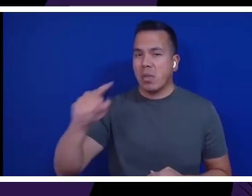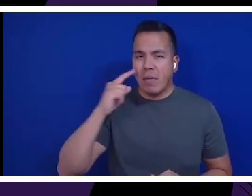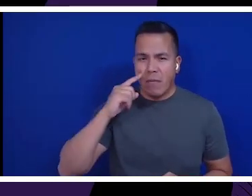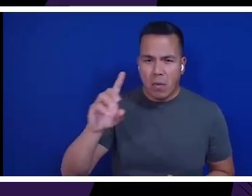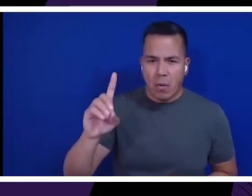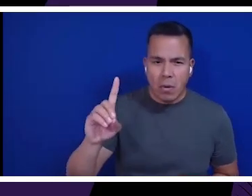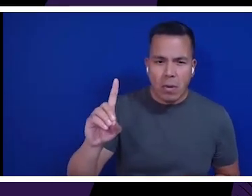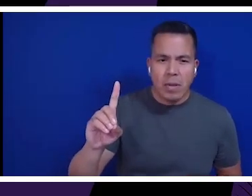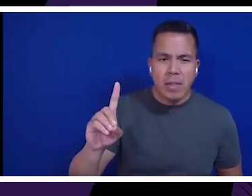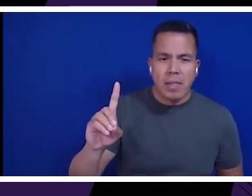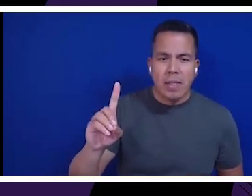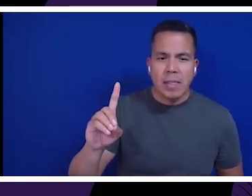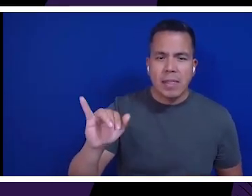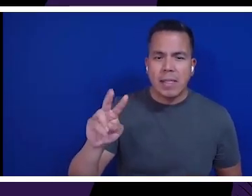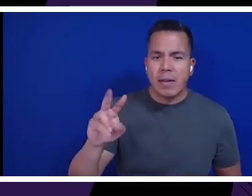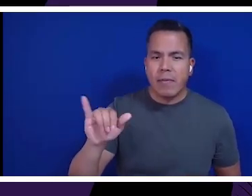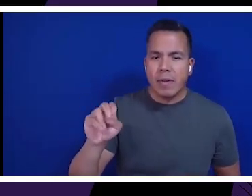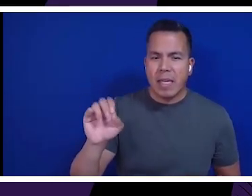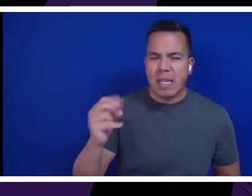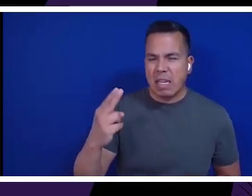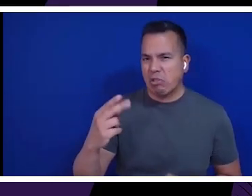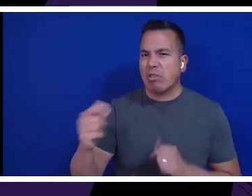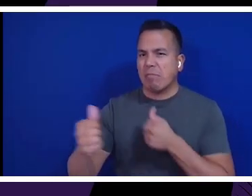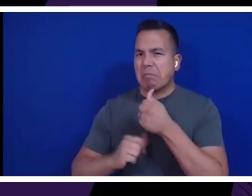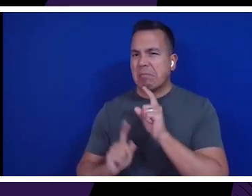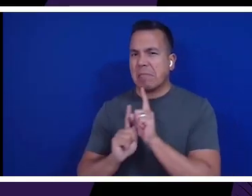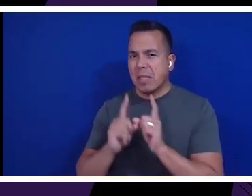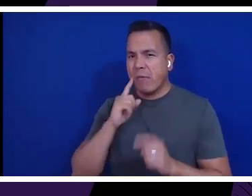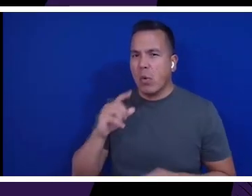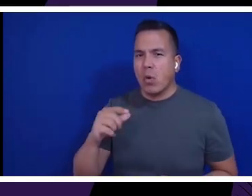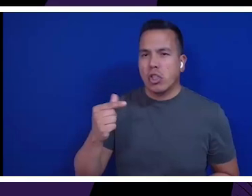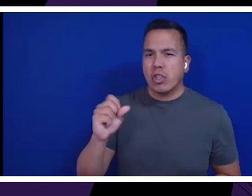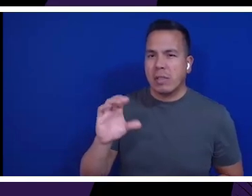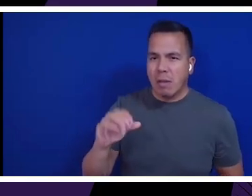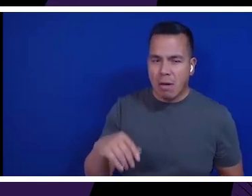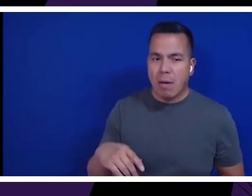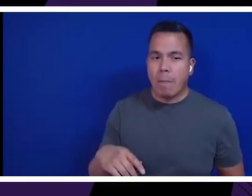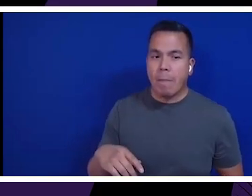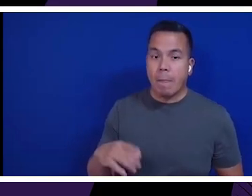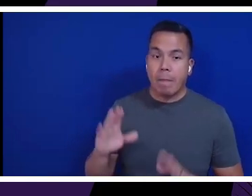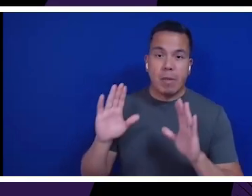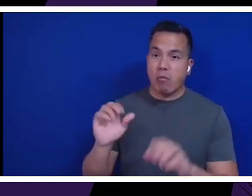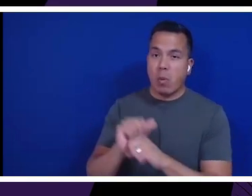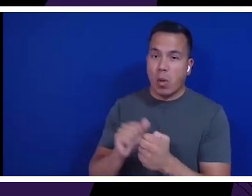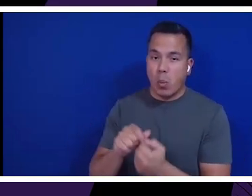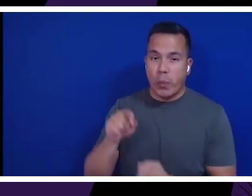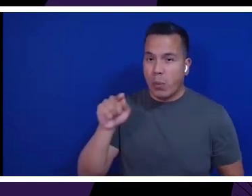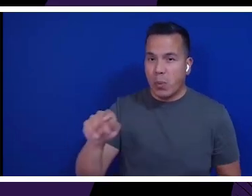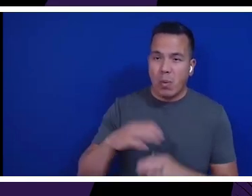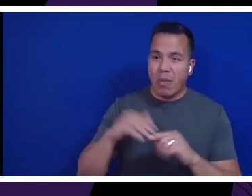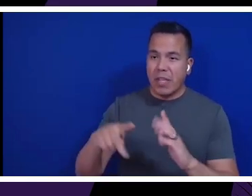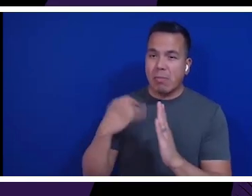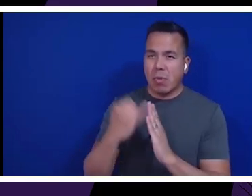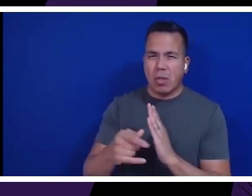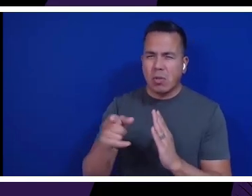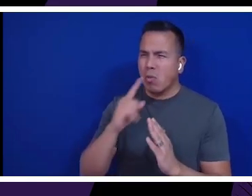who is my mentee for GSOC, and it's been great to work with you on this project. You brought so